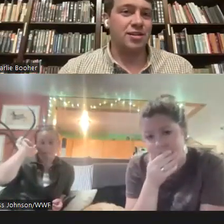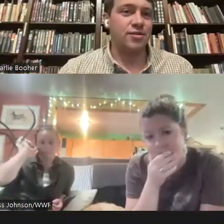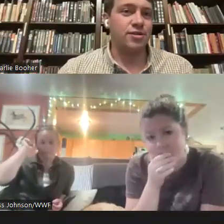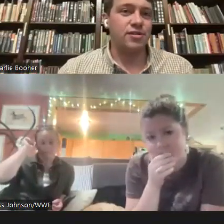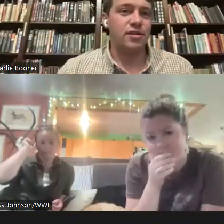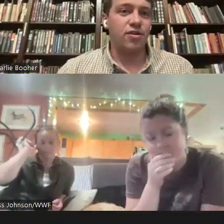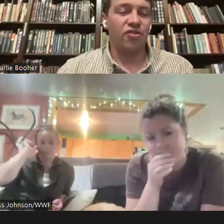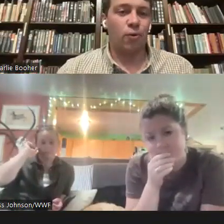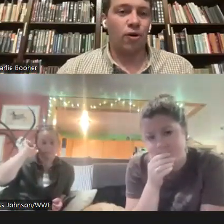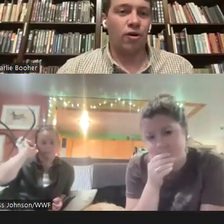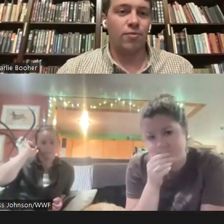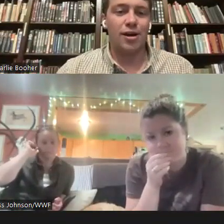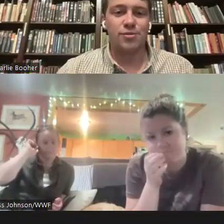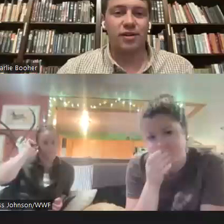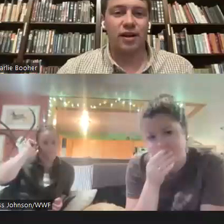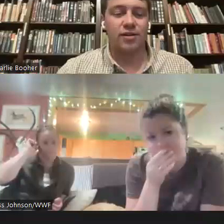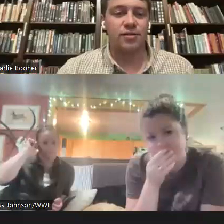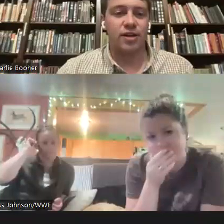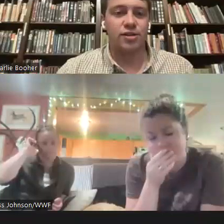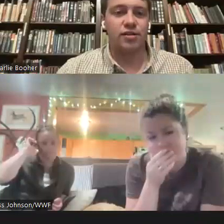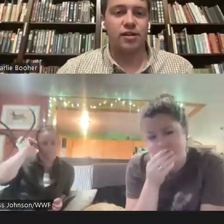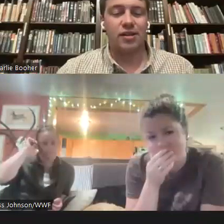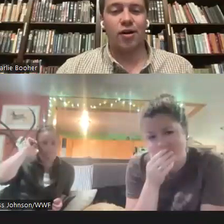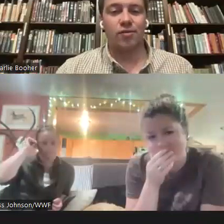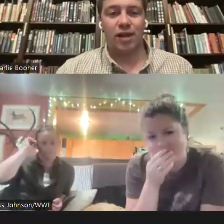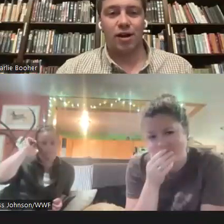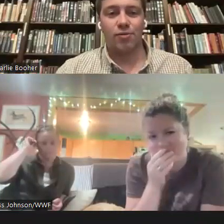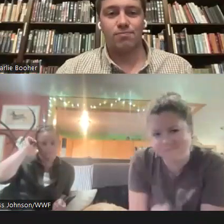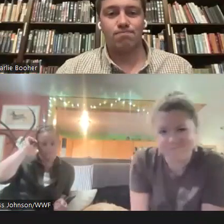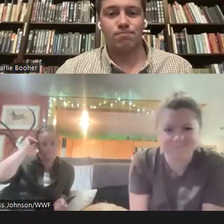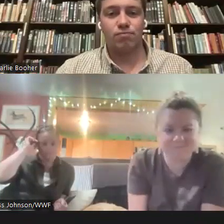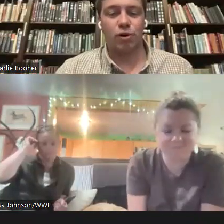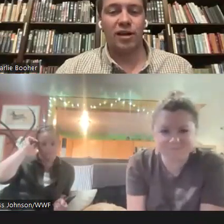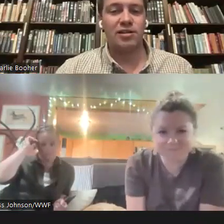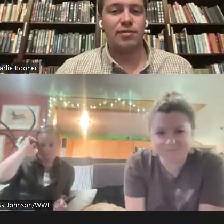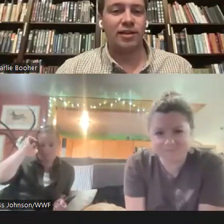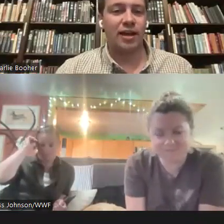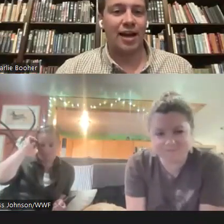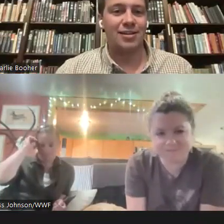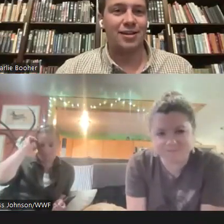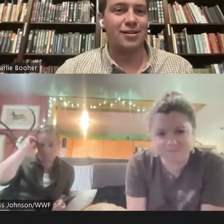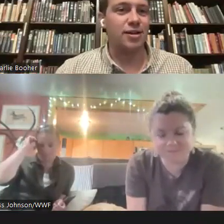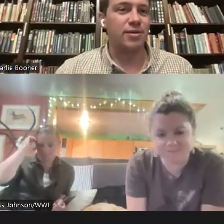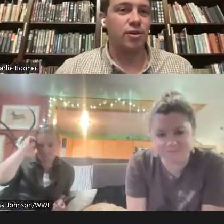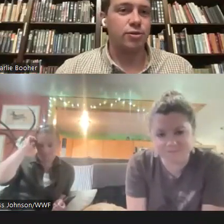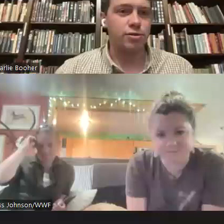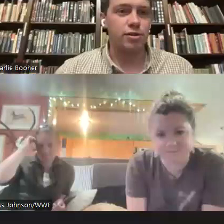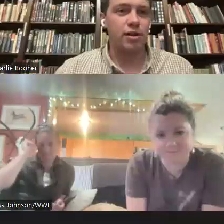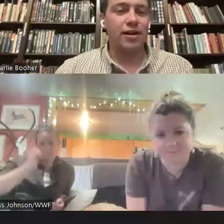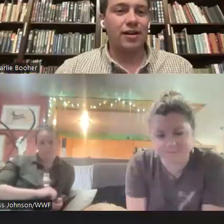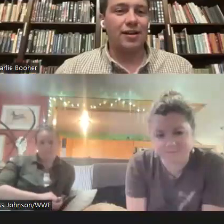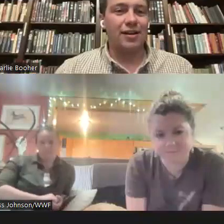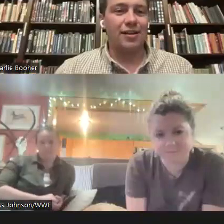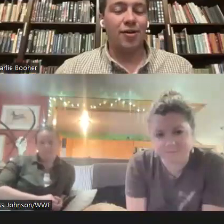robust institutions for management and conservation that are pretty intimately connected to consumptive